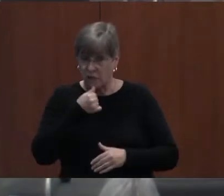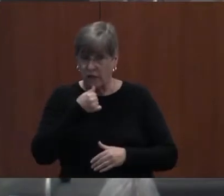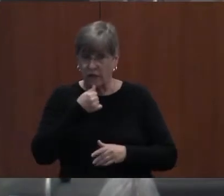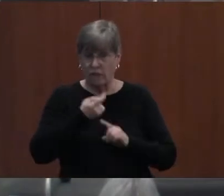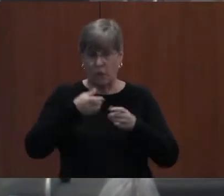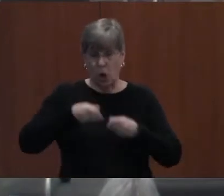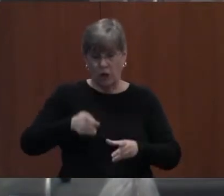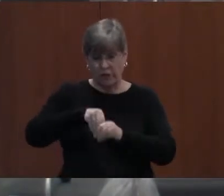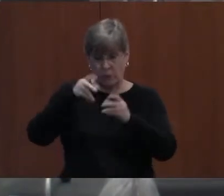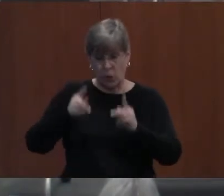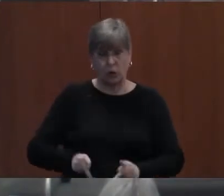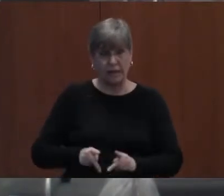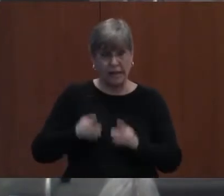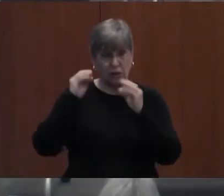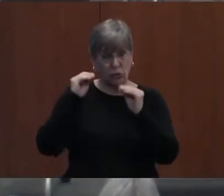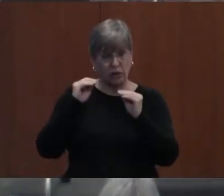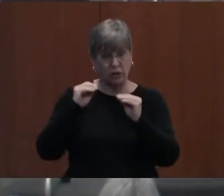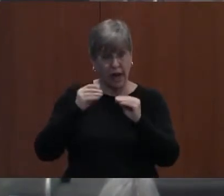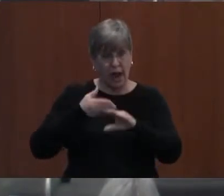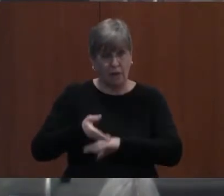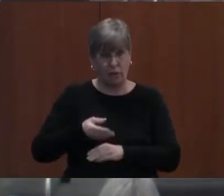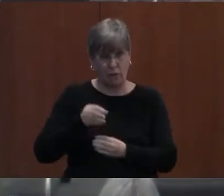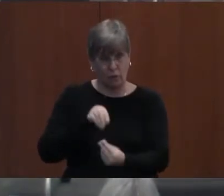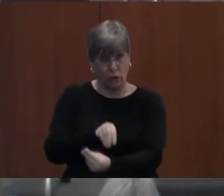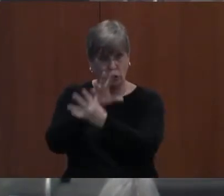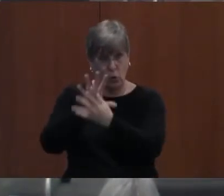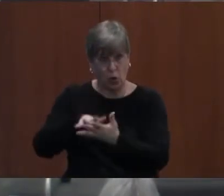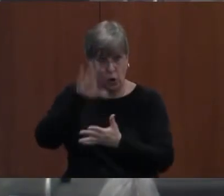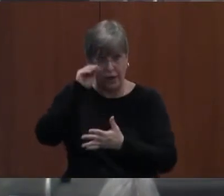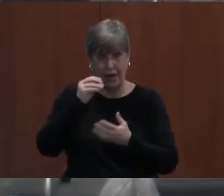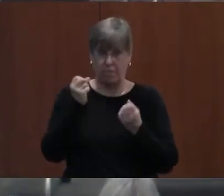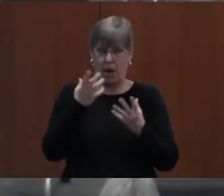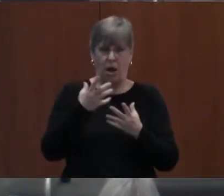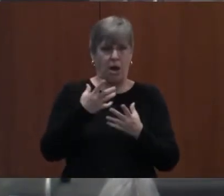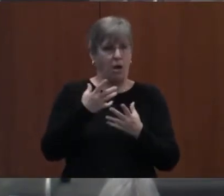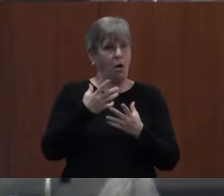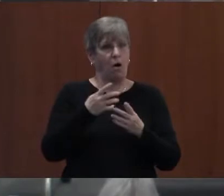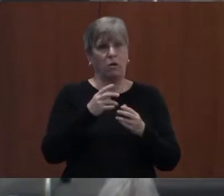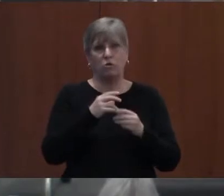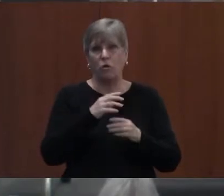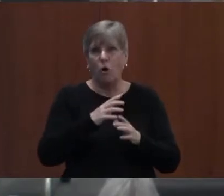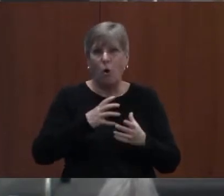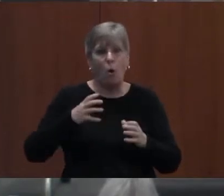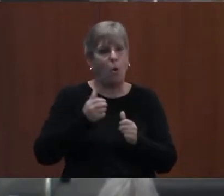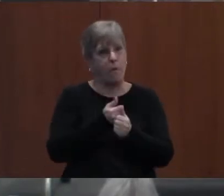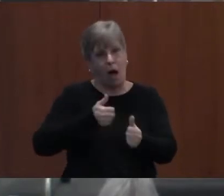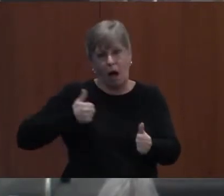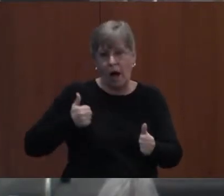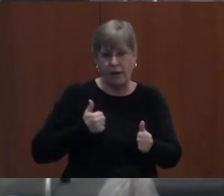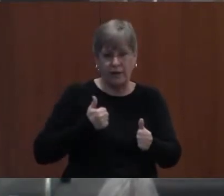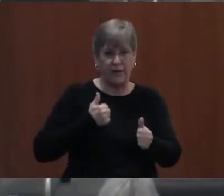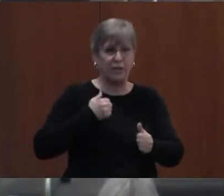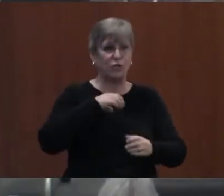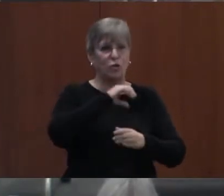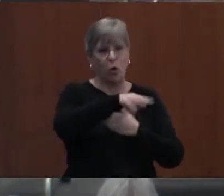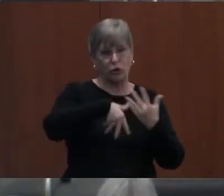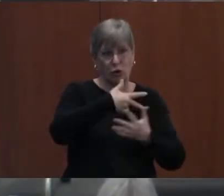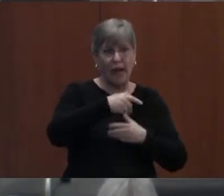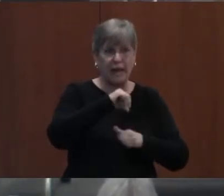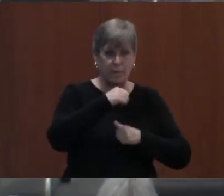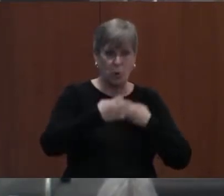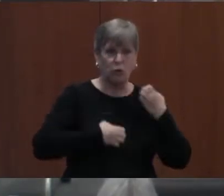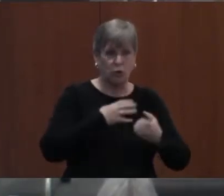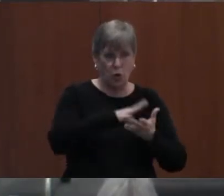virtual learning, and many are vastly behind in social and emotional learning. Many of them act